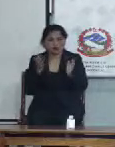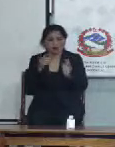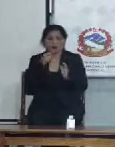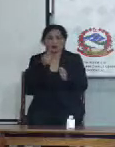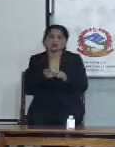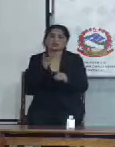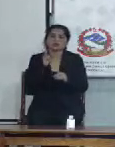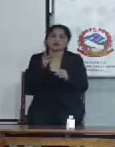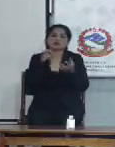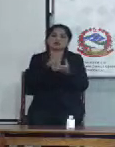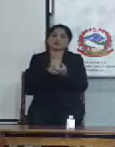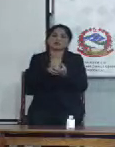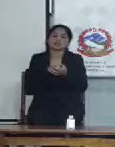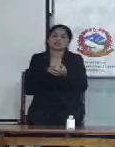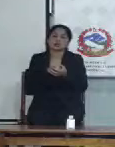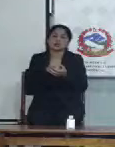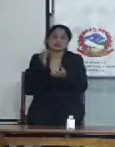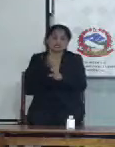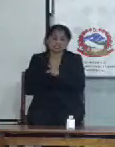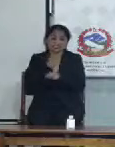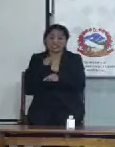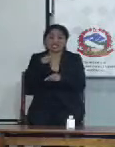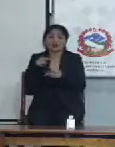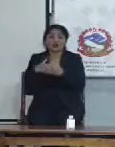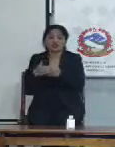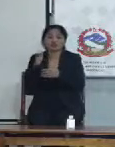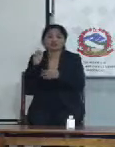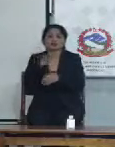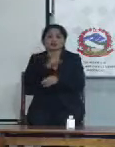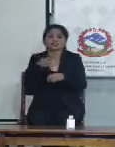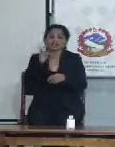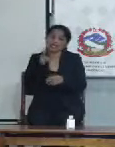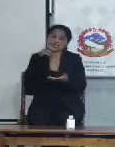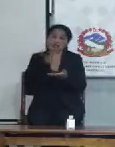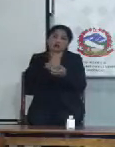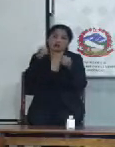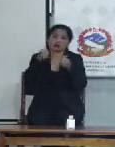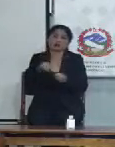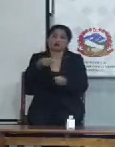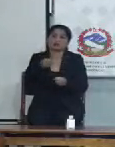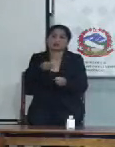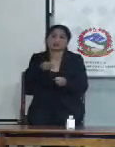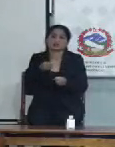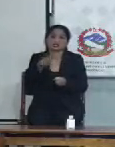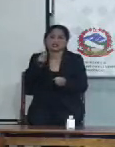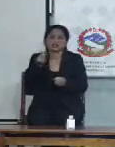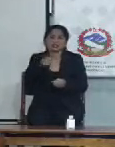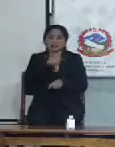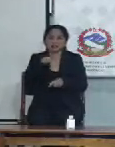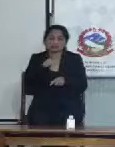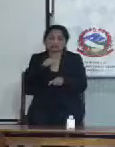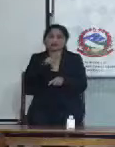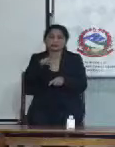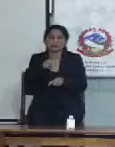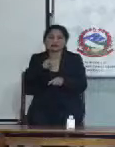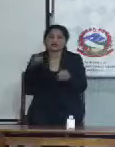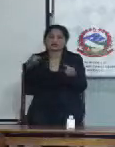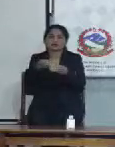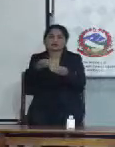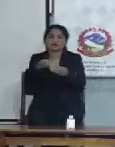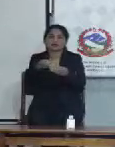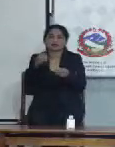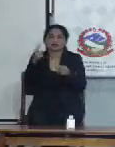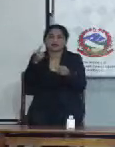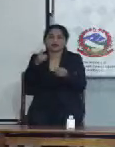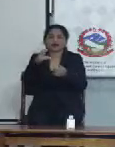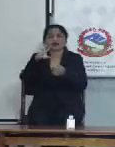same cluster, then they can come for a few hours, maybe in a public places or in some trees or in some temporary learning centers,